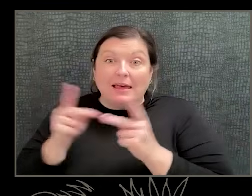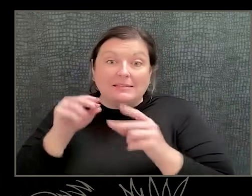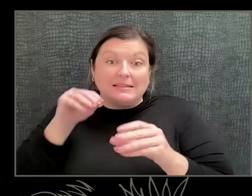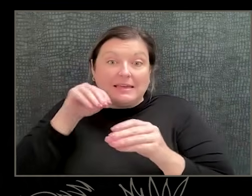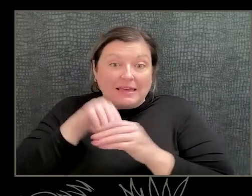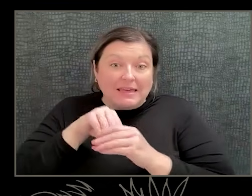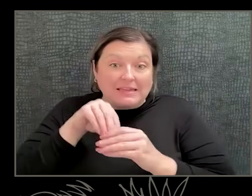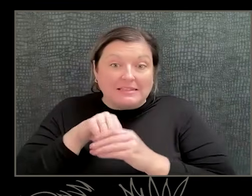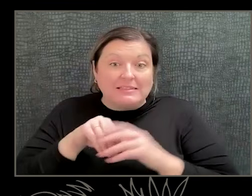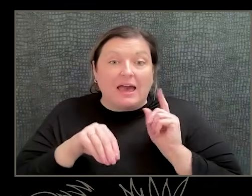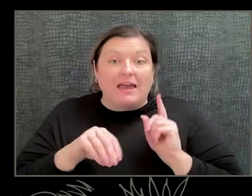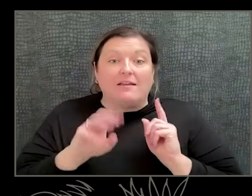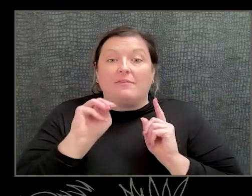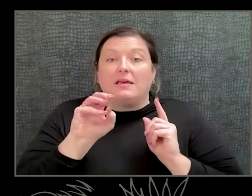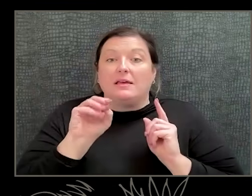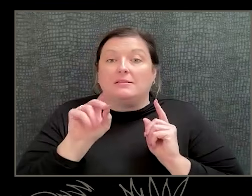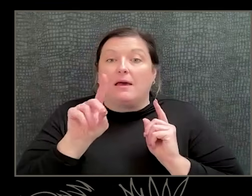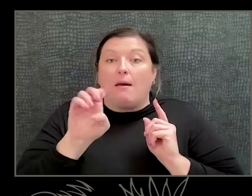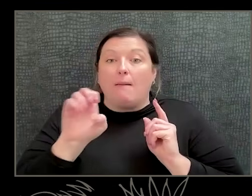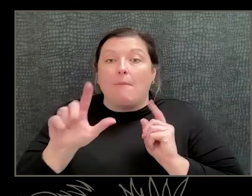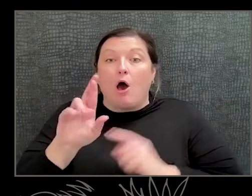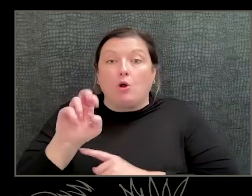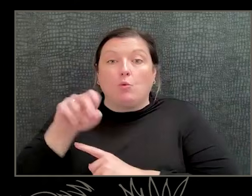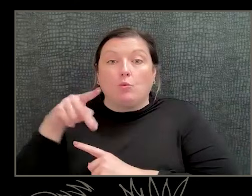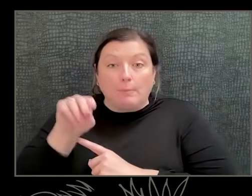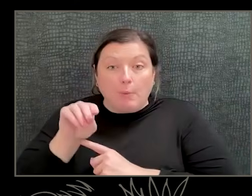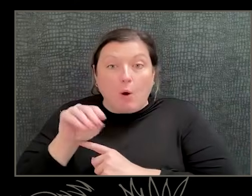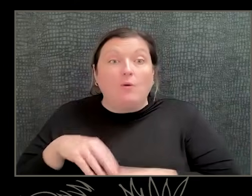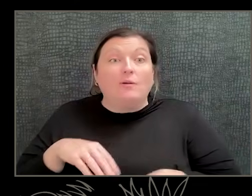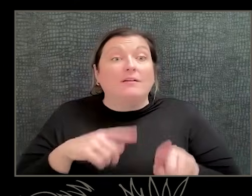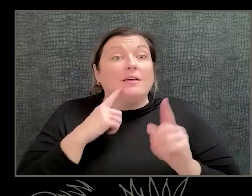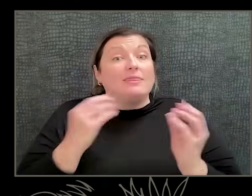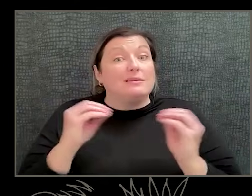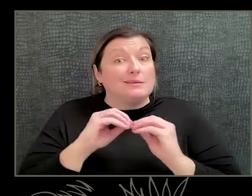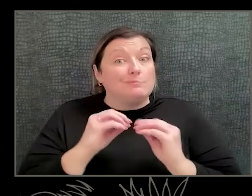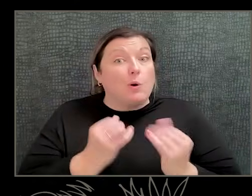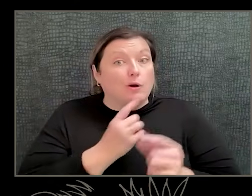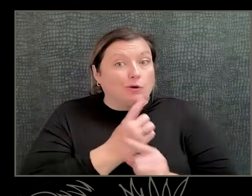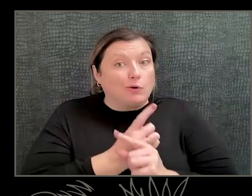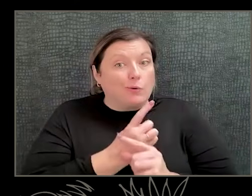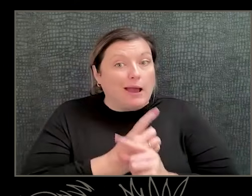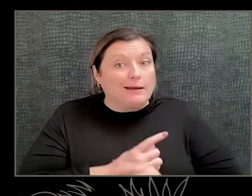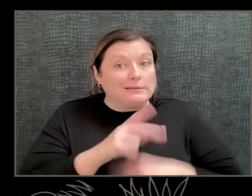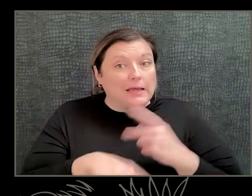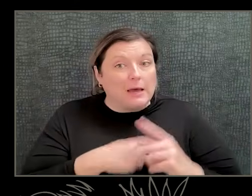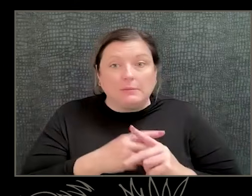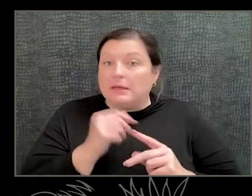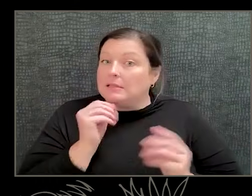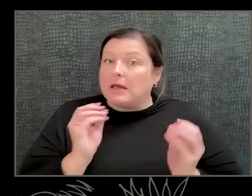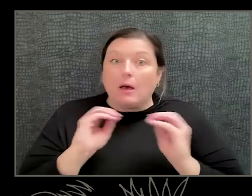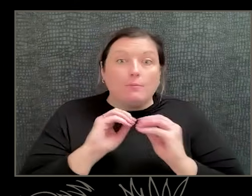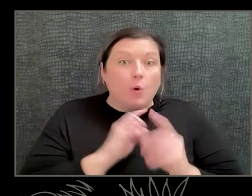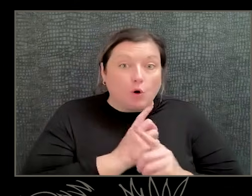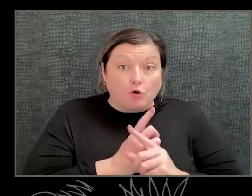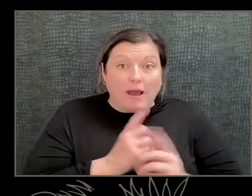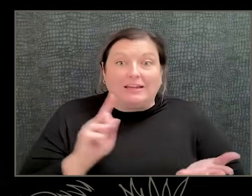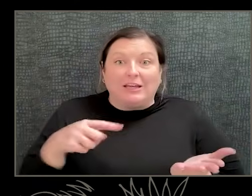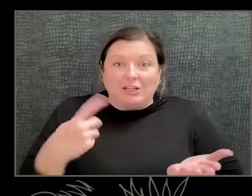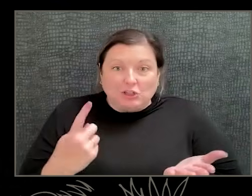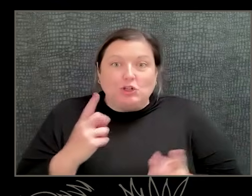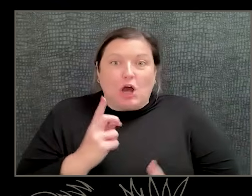repo. I said this was more correct types, but my boss, Victor, said, no, it's not more correct, it's just